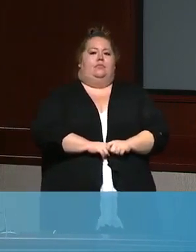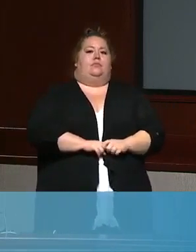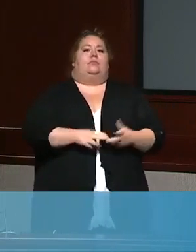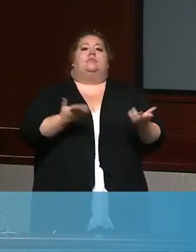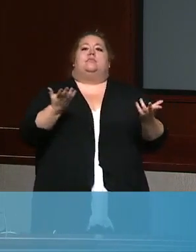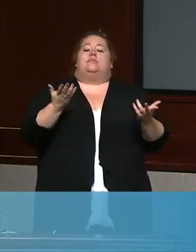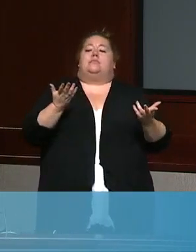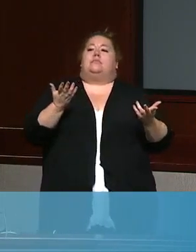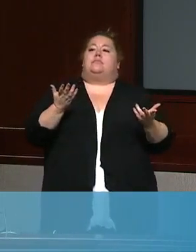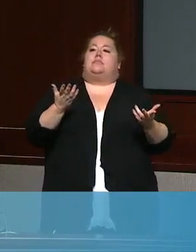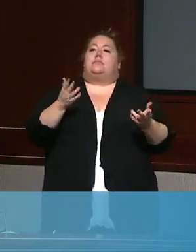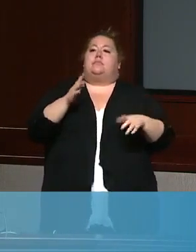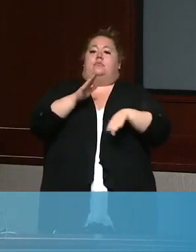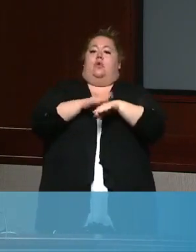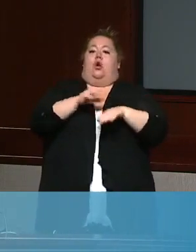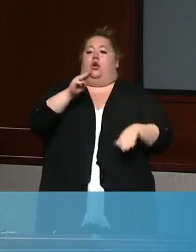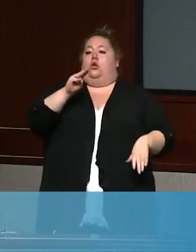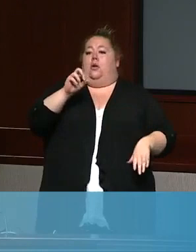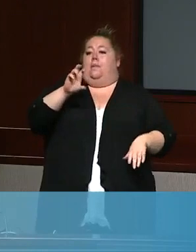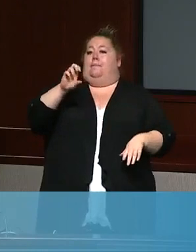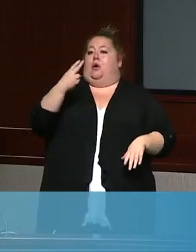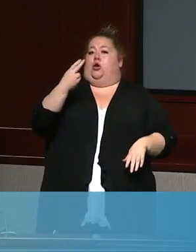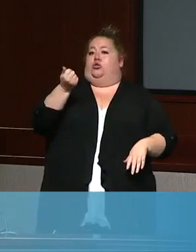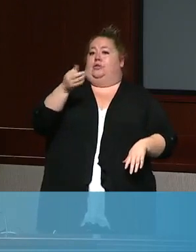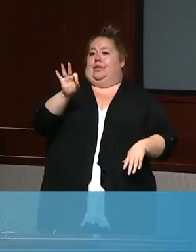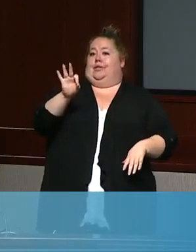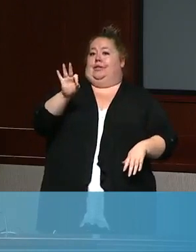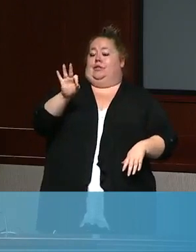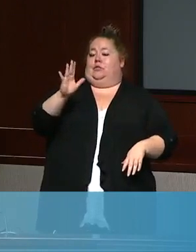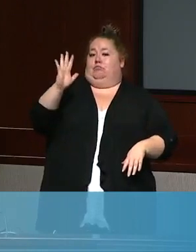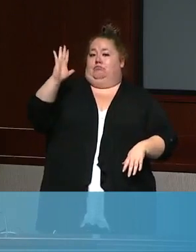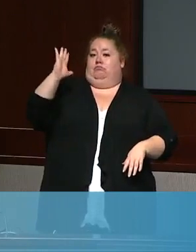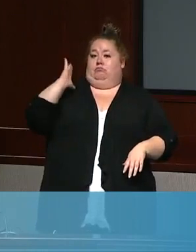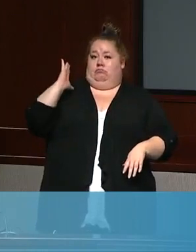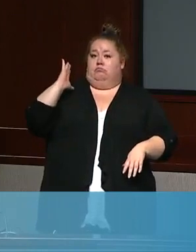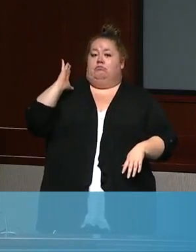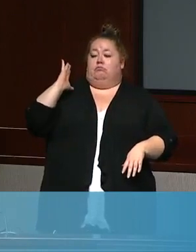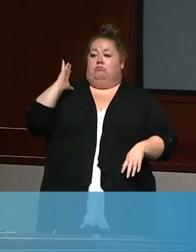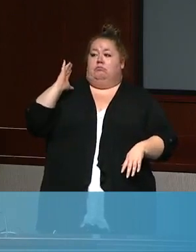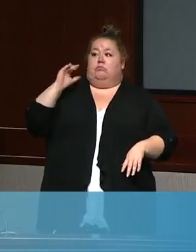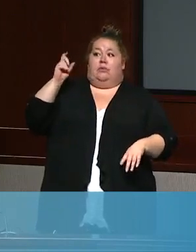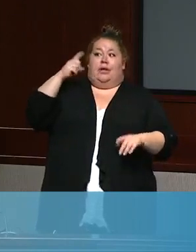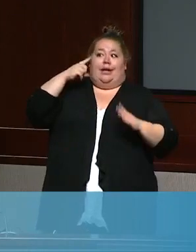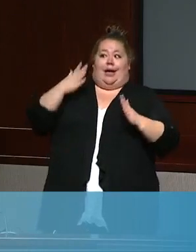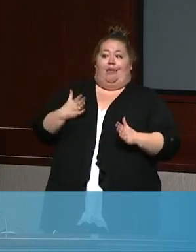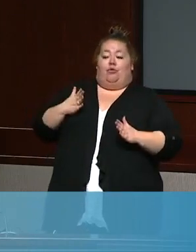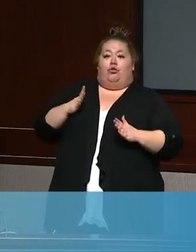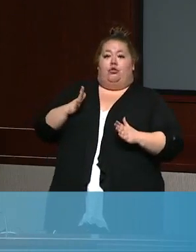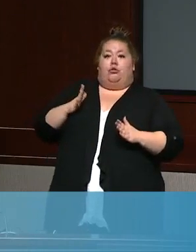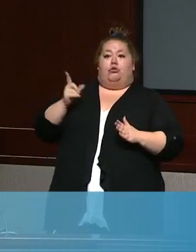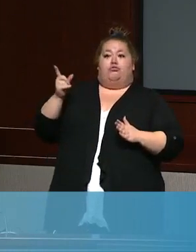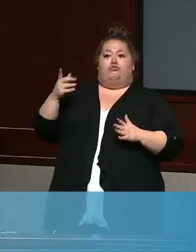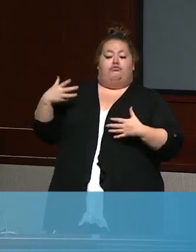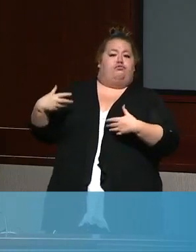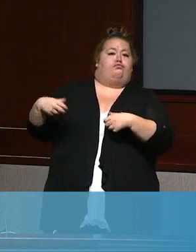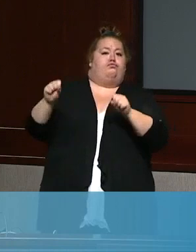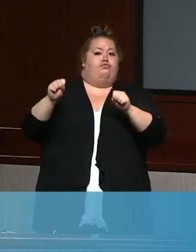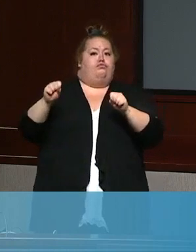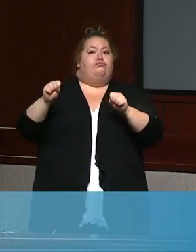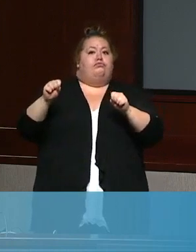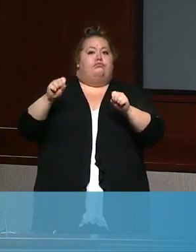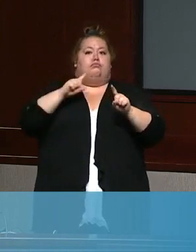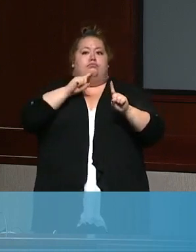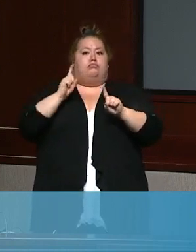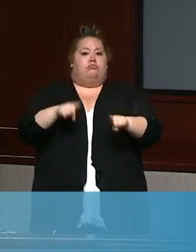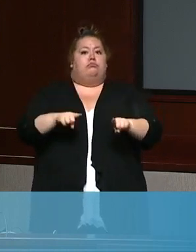Sam, on March 19th, the governor took actions specifically aimed at flattening